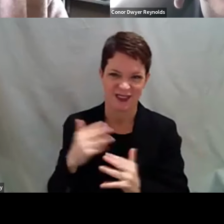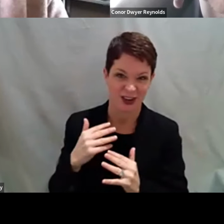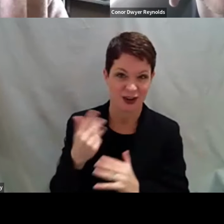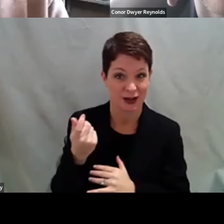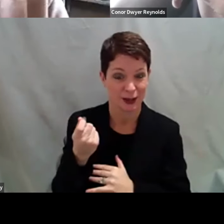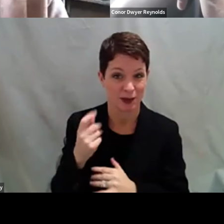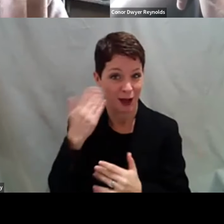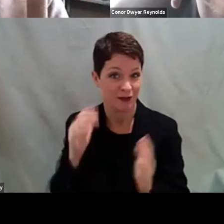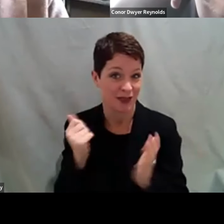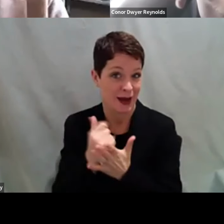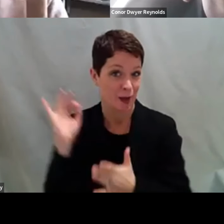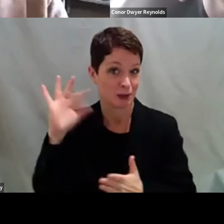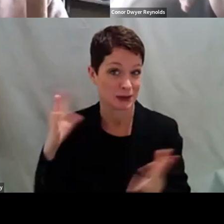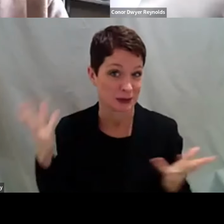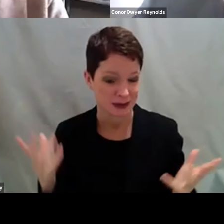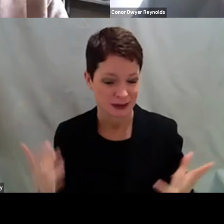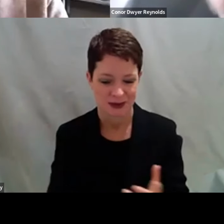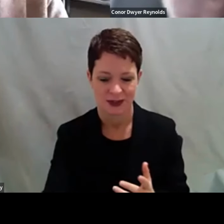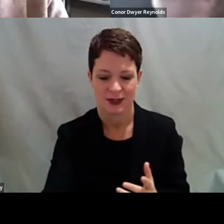end with that.